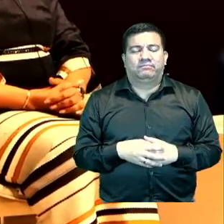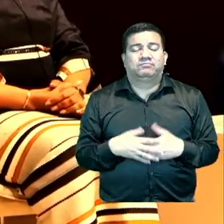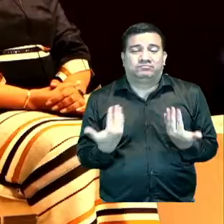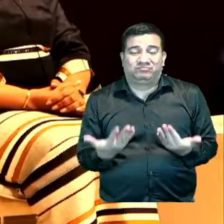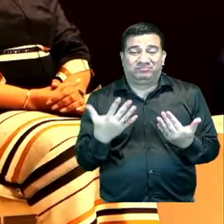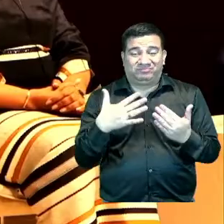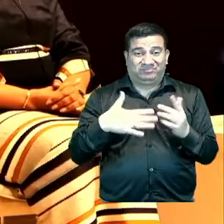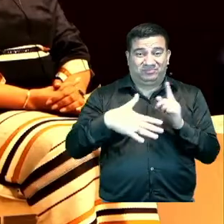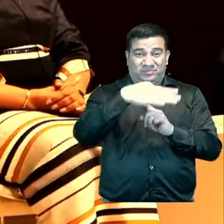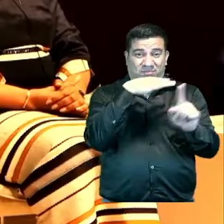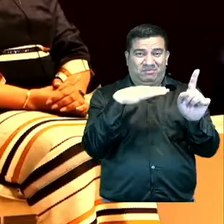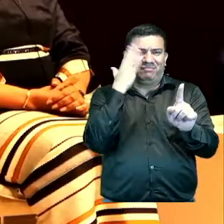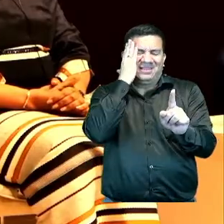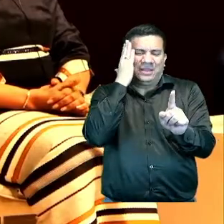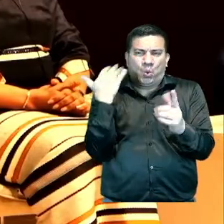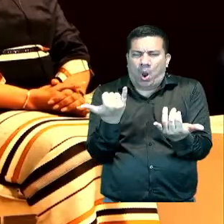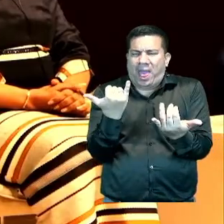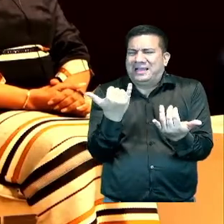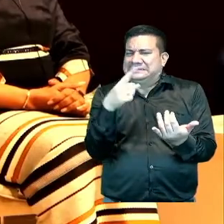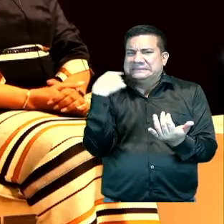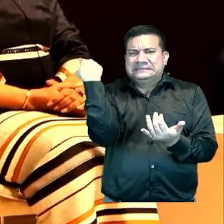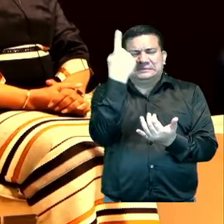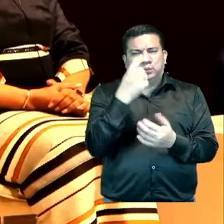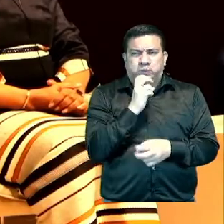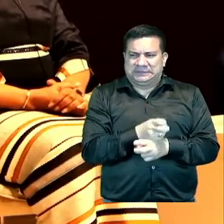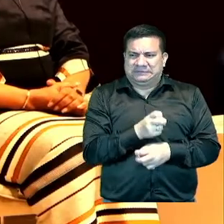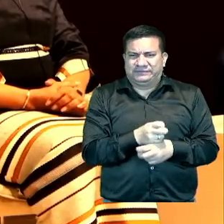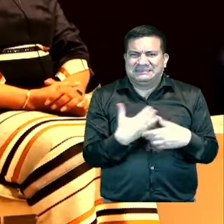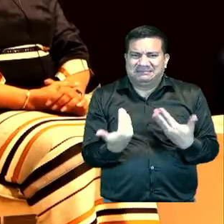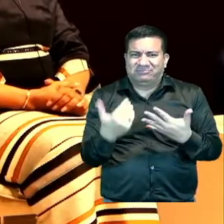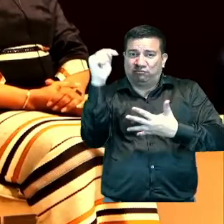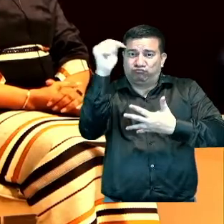context, considering this very complex scenario